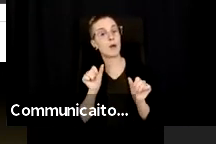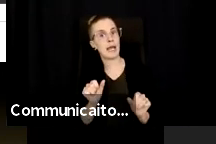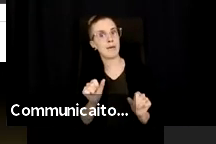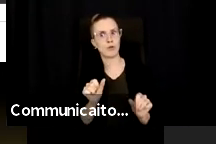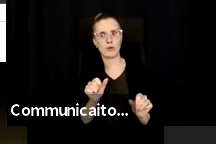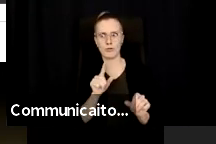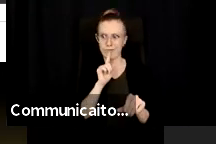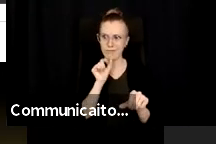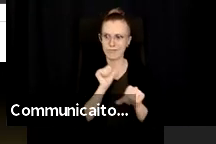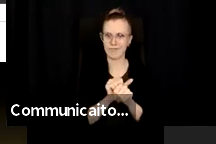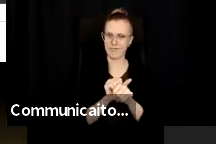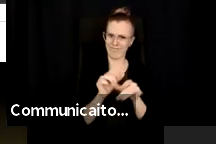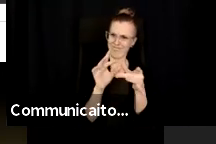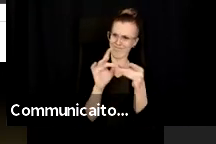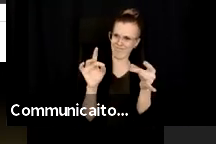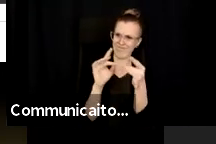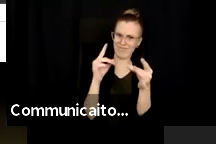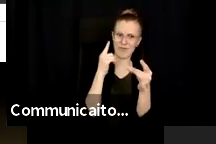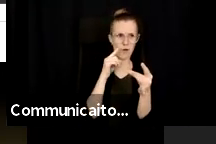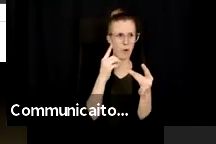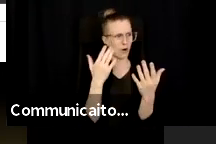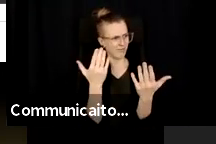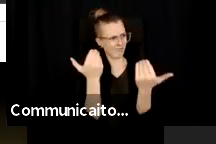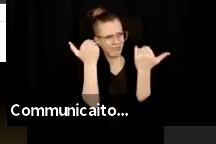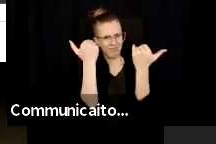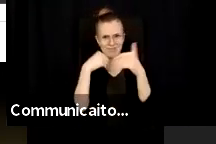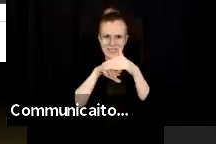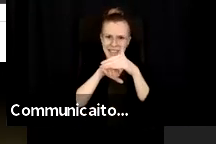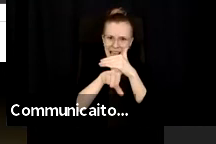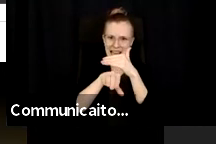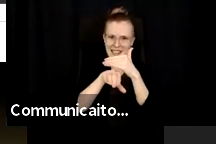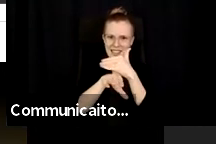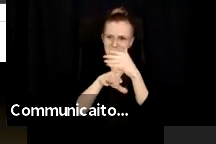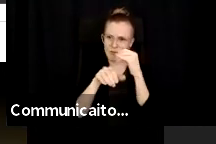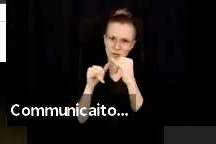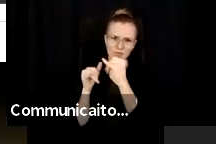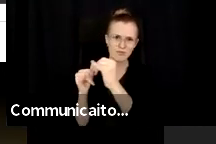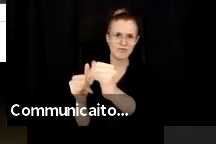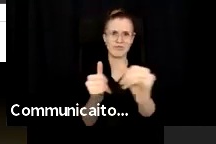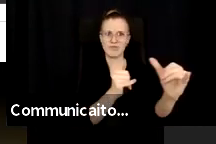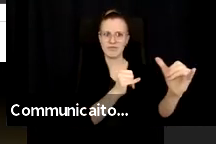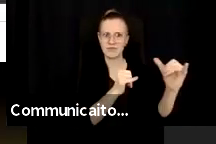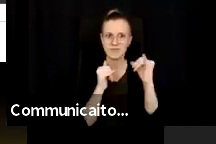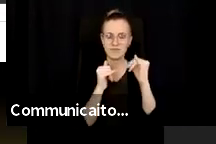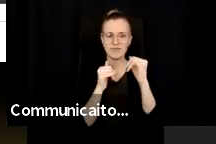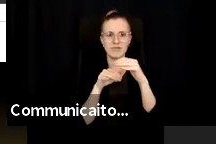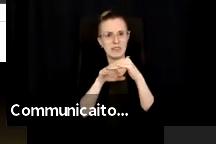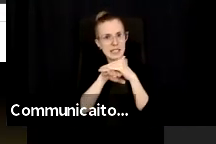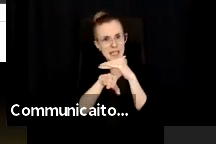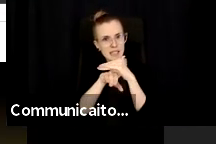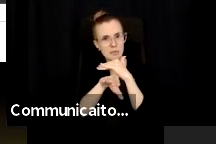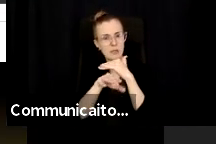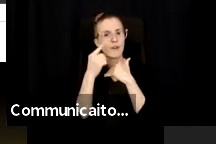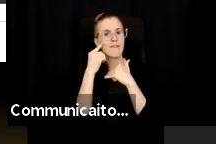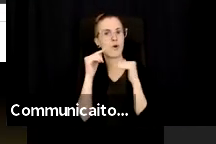access, for universal accessibility, for equal